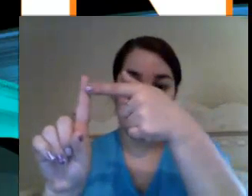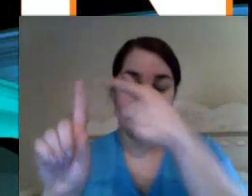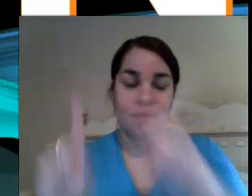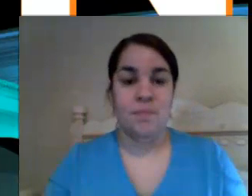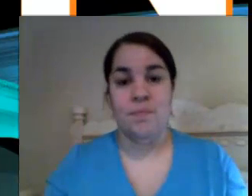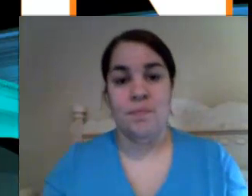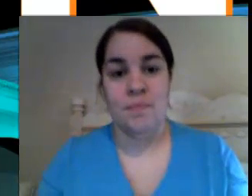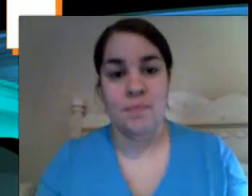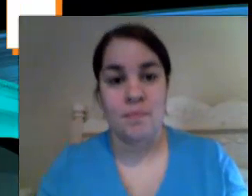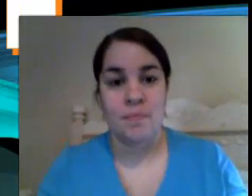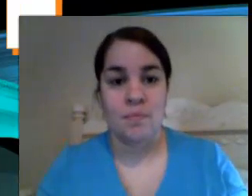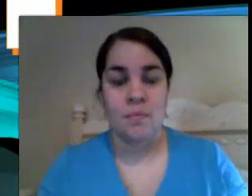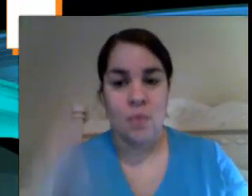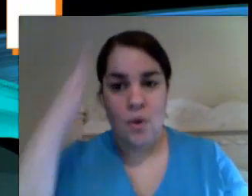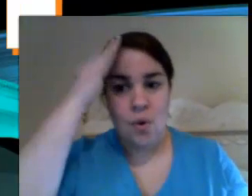When?